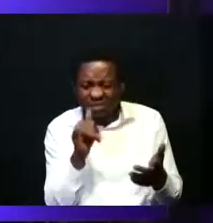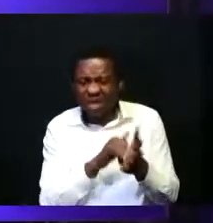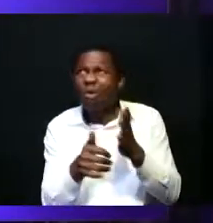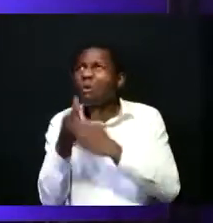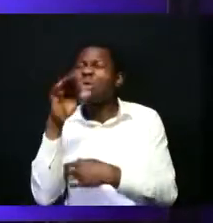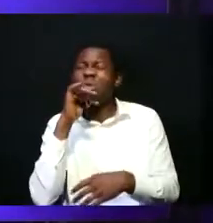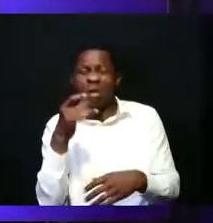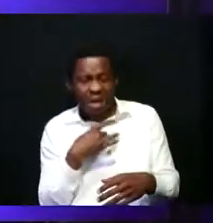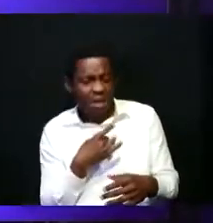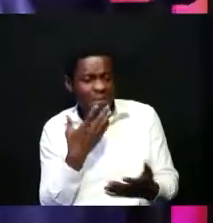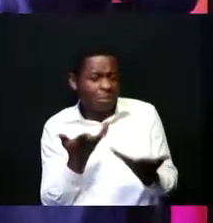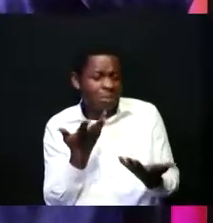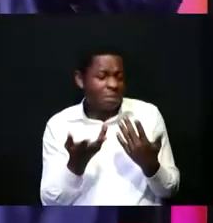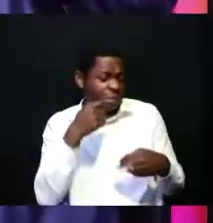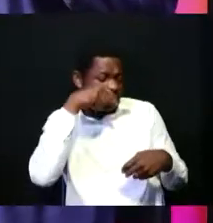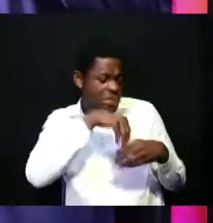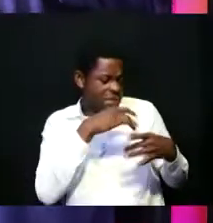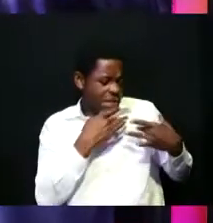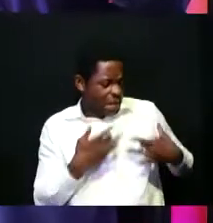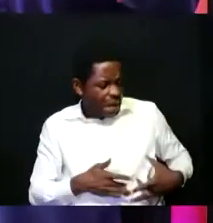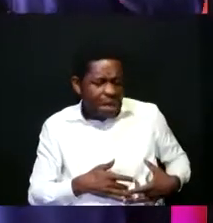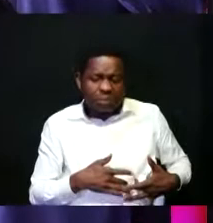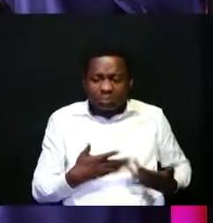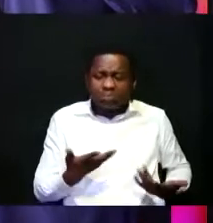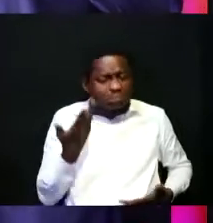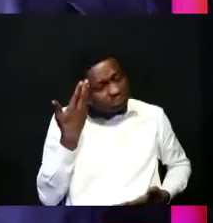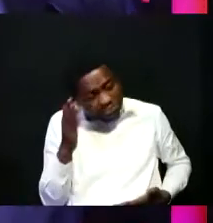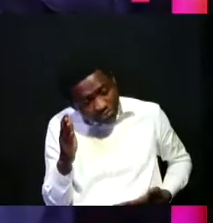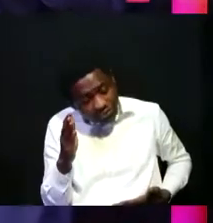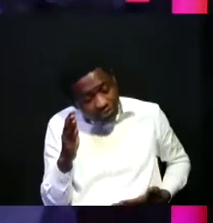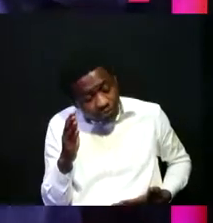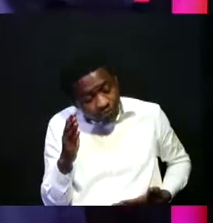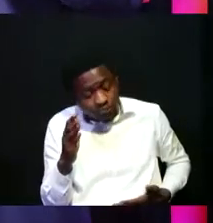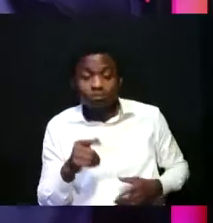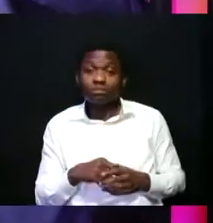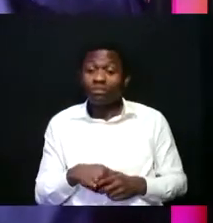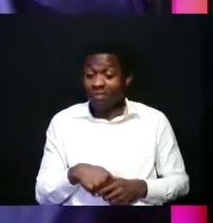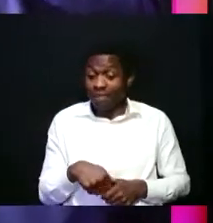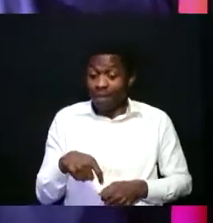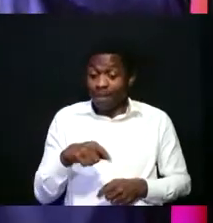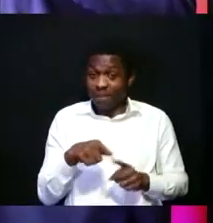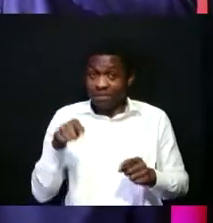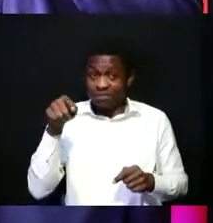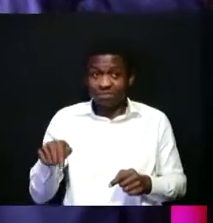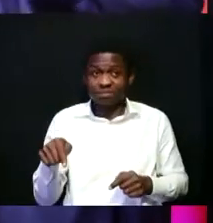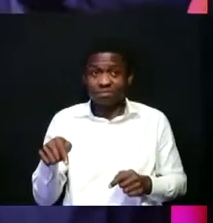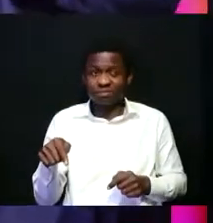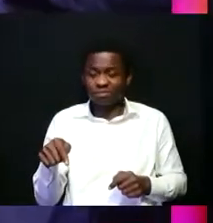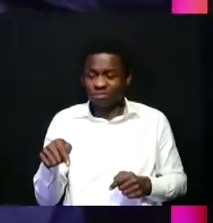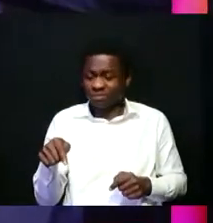in their hands. And this one was a